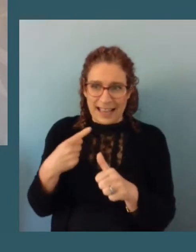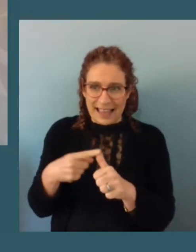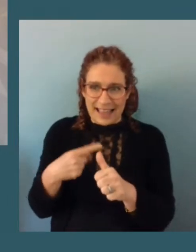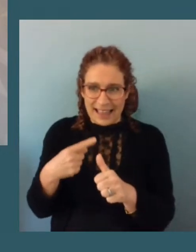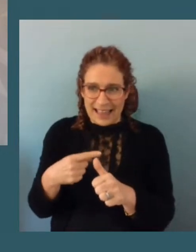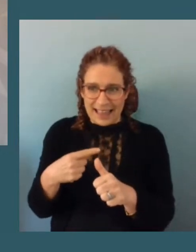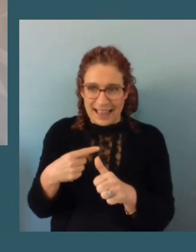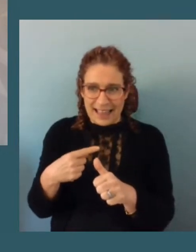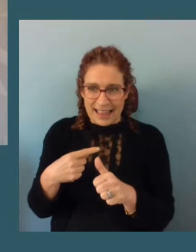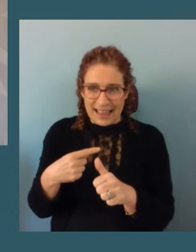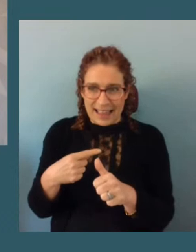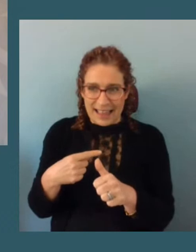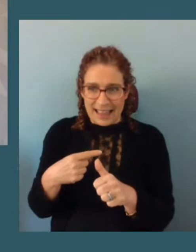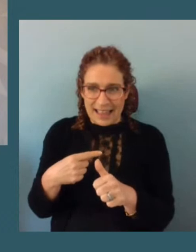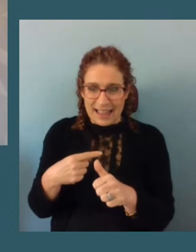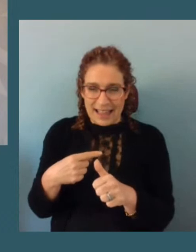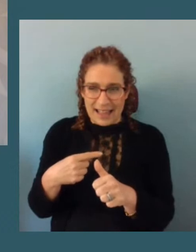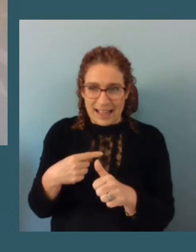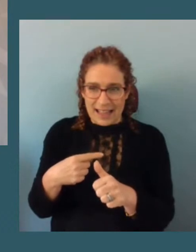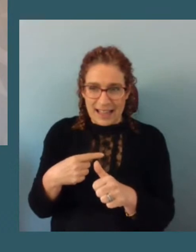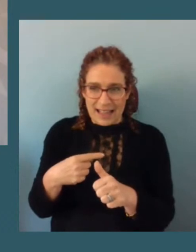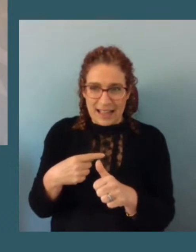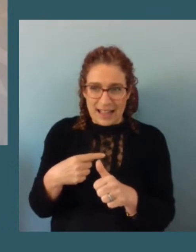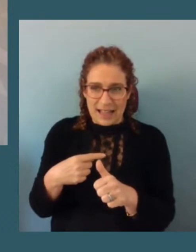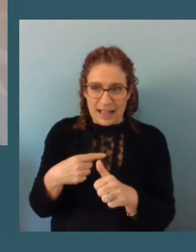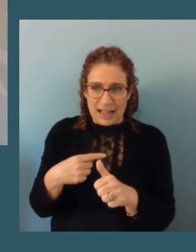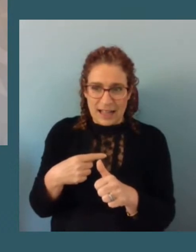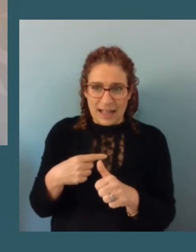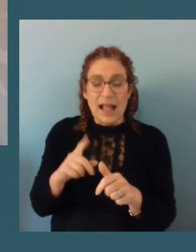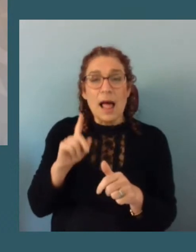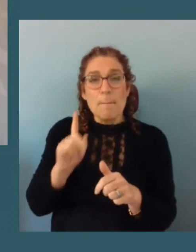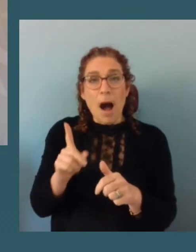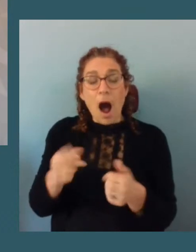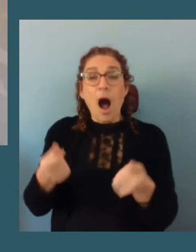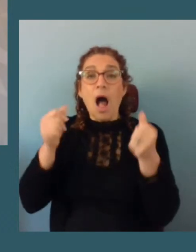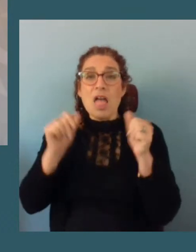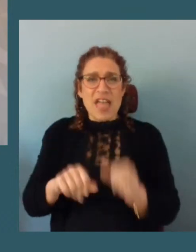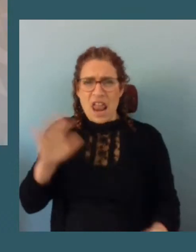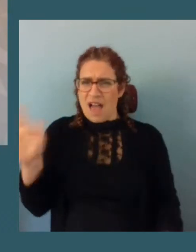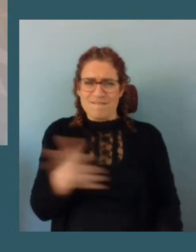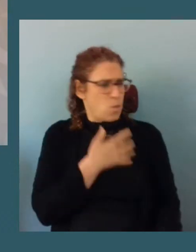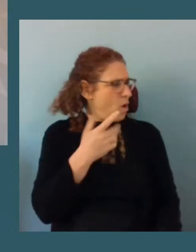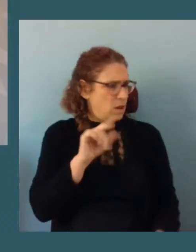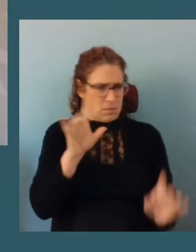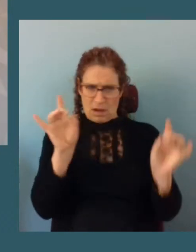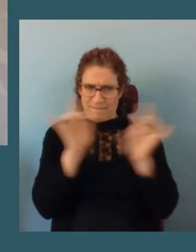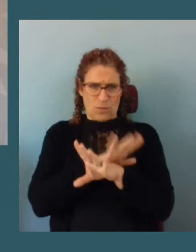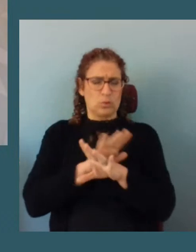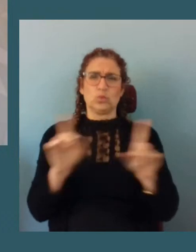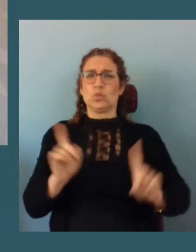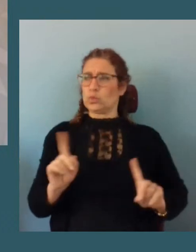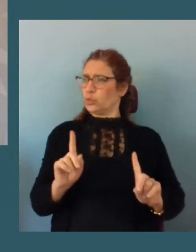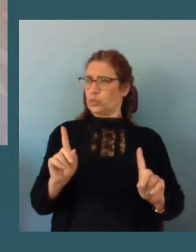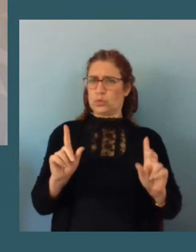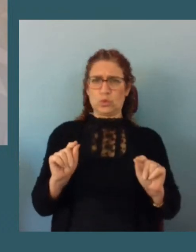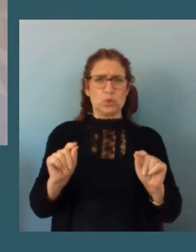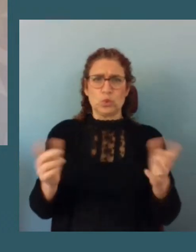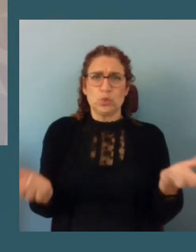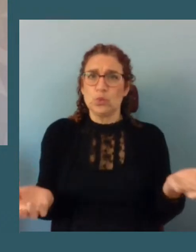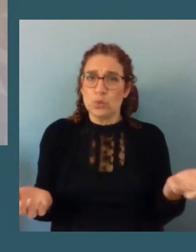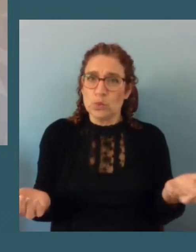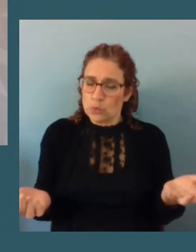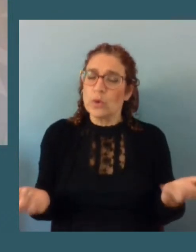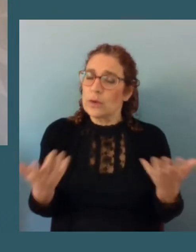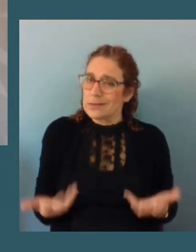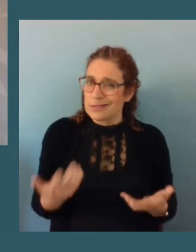parental perception certainly, and then everyone's confused about what to do in that situation. So I think it's